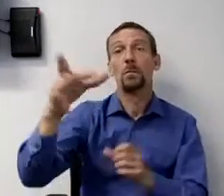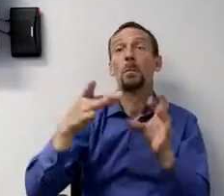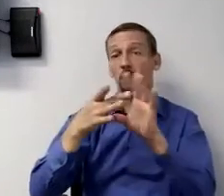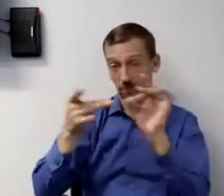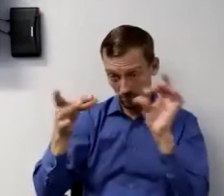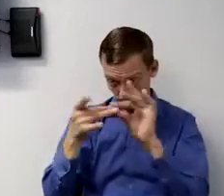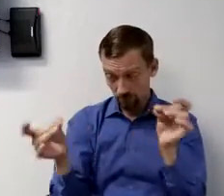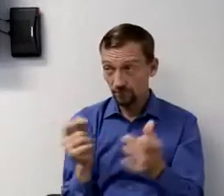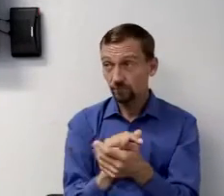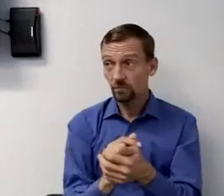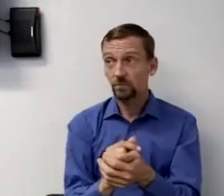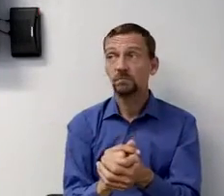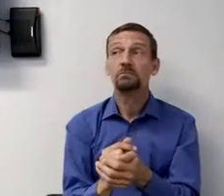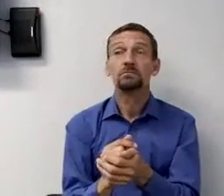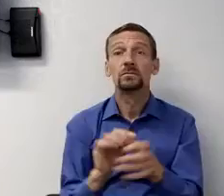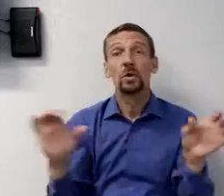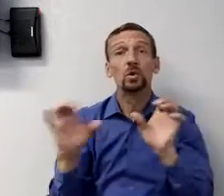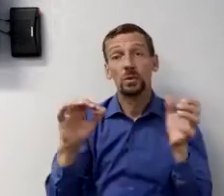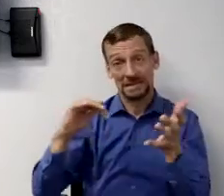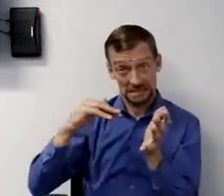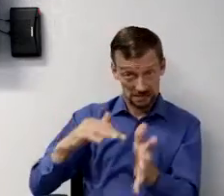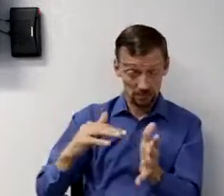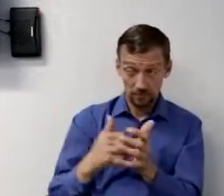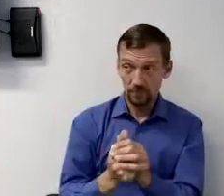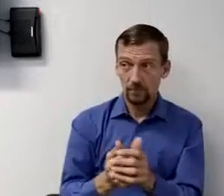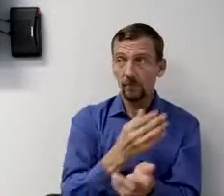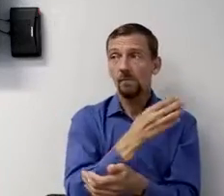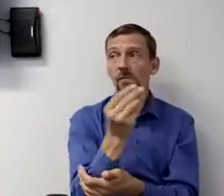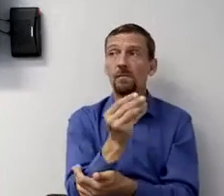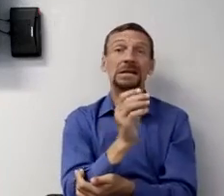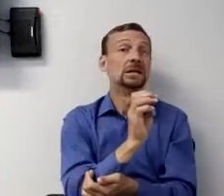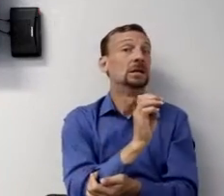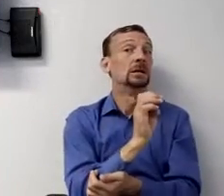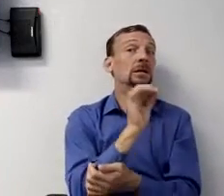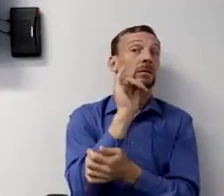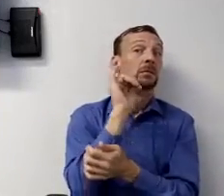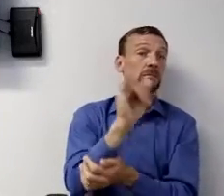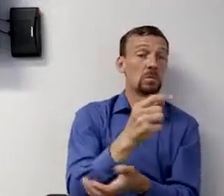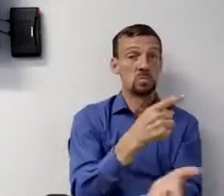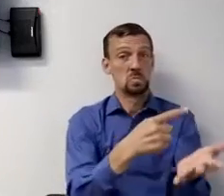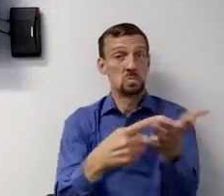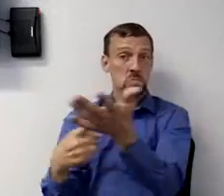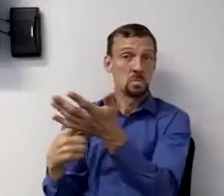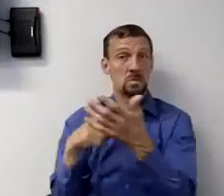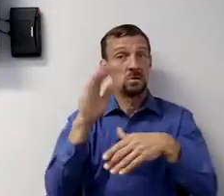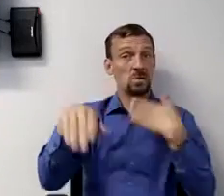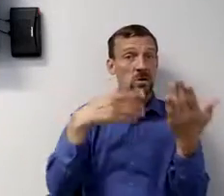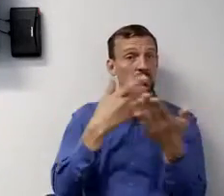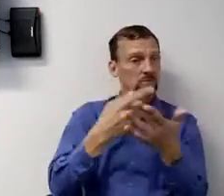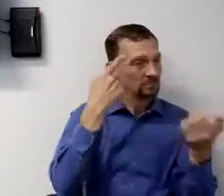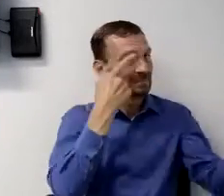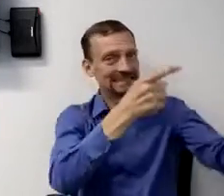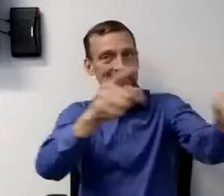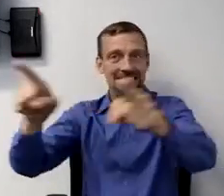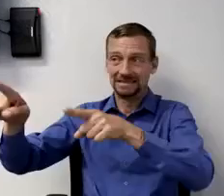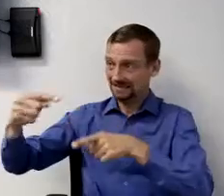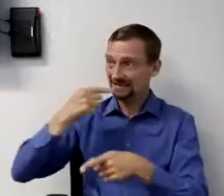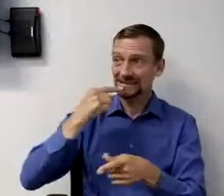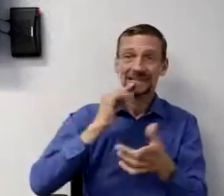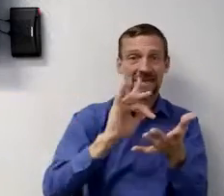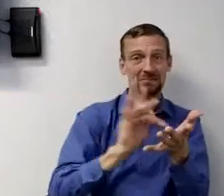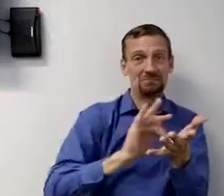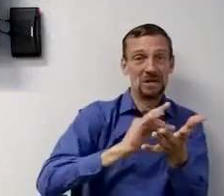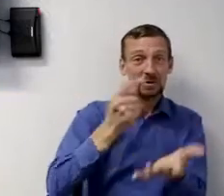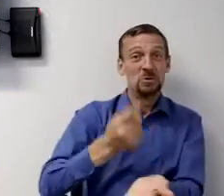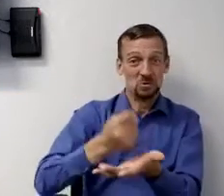message about doing a study and the emerging consensus that medical treatment has improved.